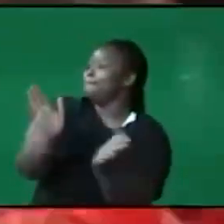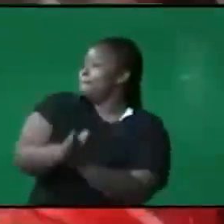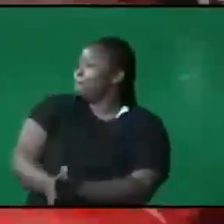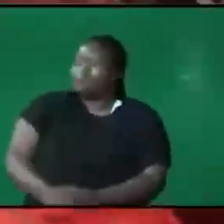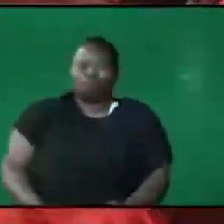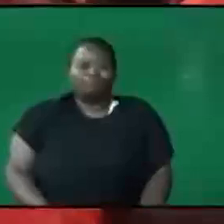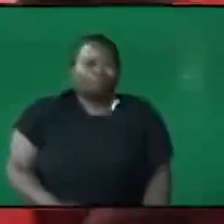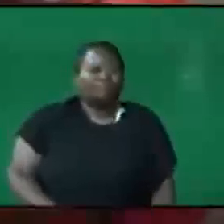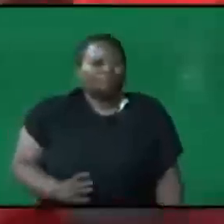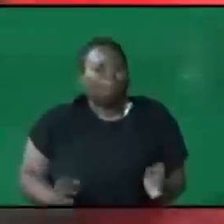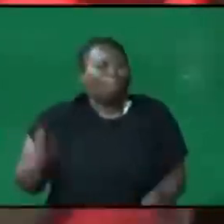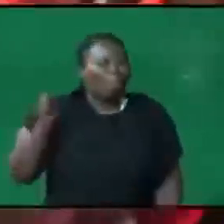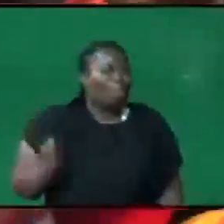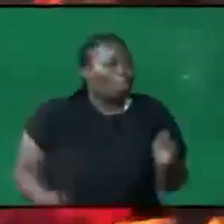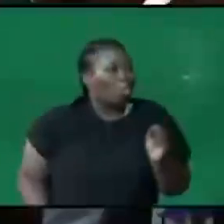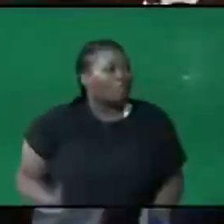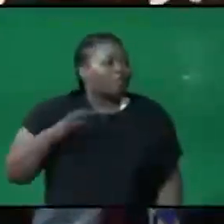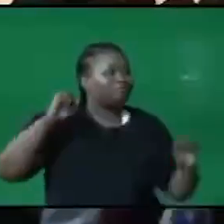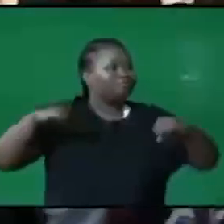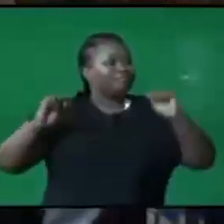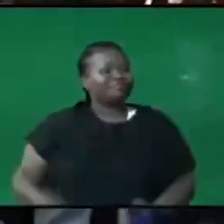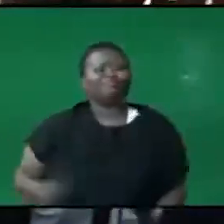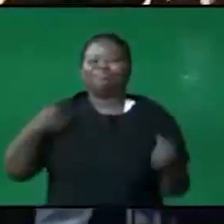Who left? Who right? Come on, sir.